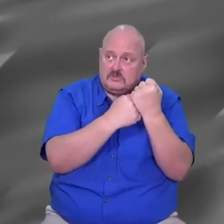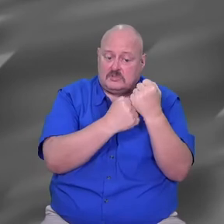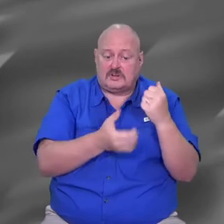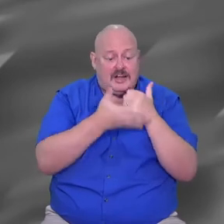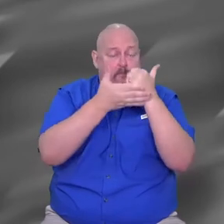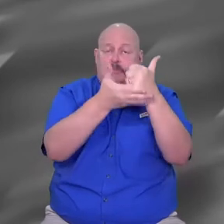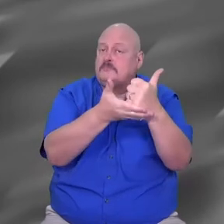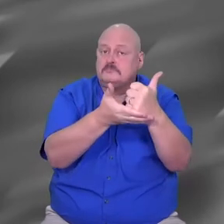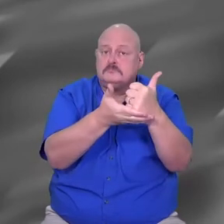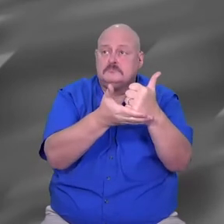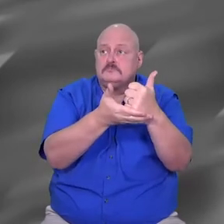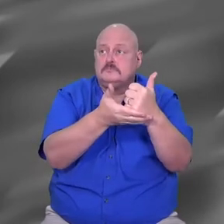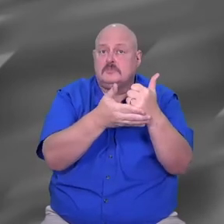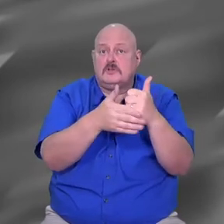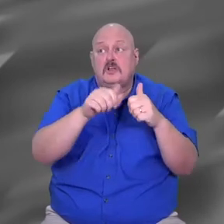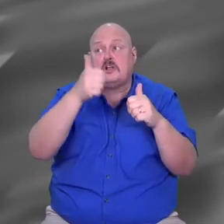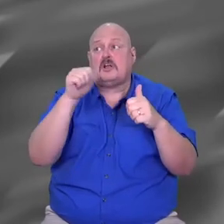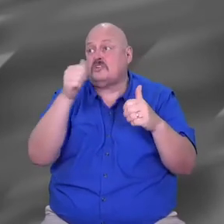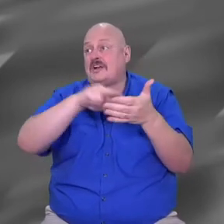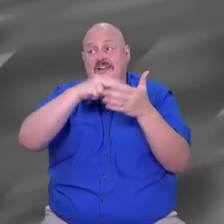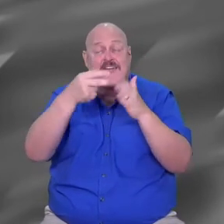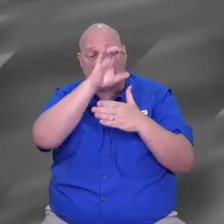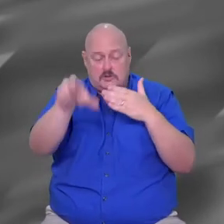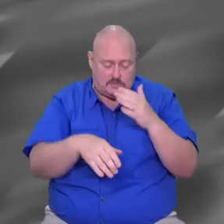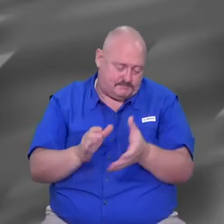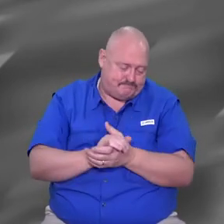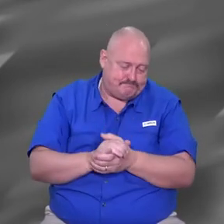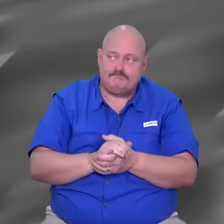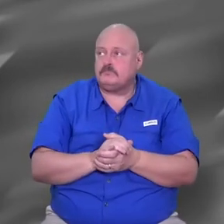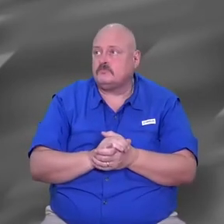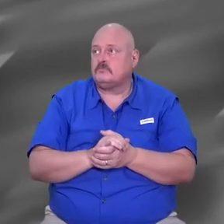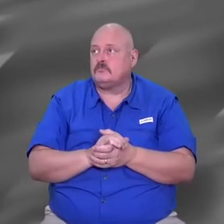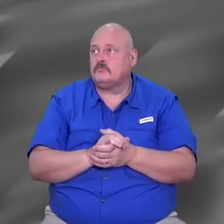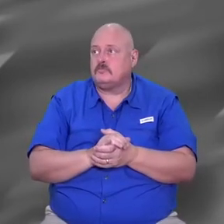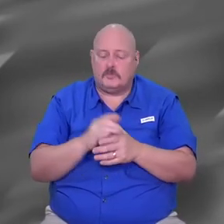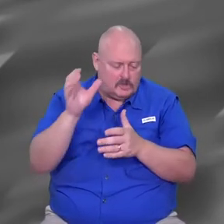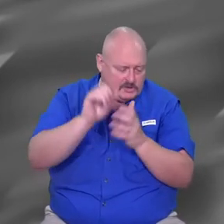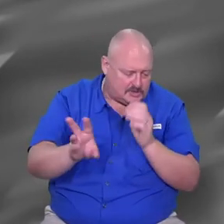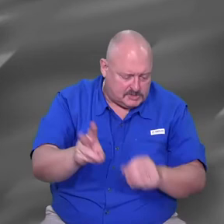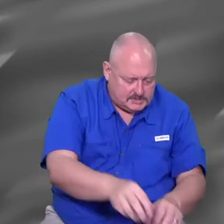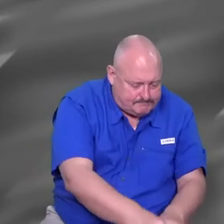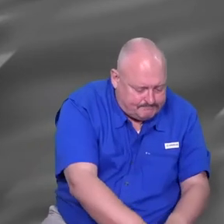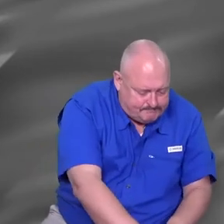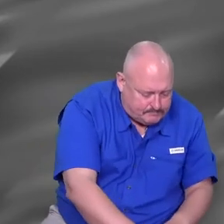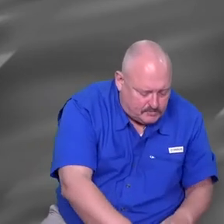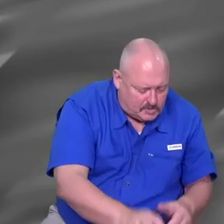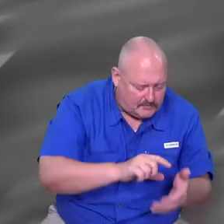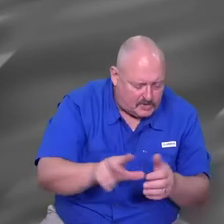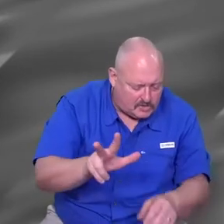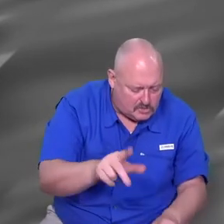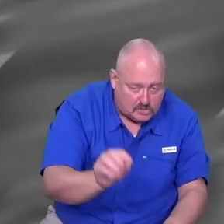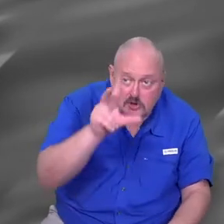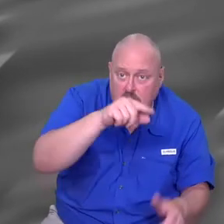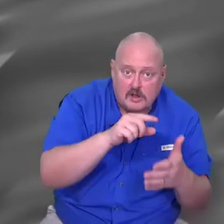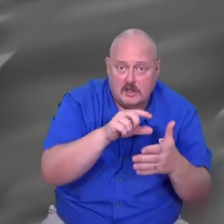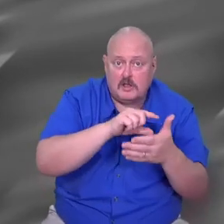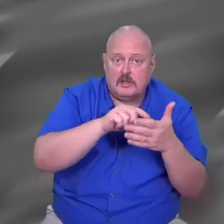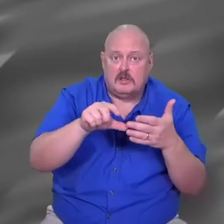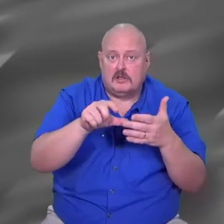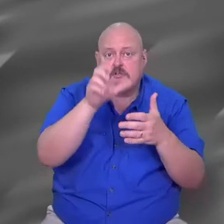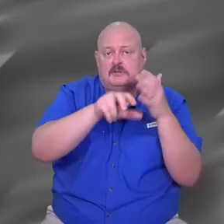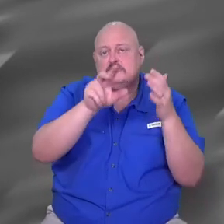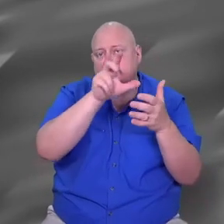you. So what are the unintended consequences? Go into chapter 6, verse 30. I know it's Proverbs. We're kind of